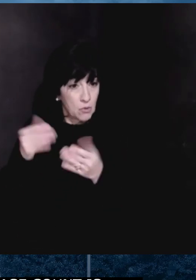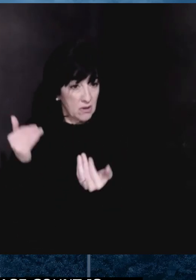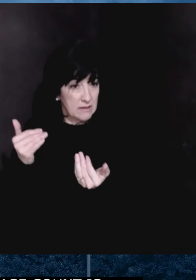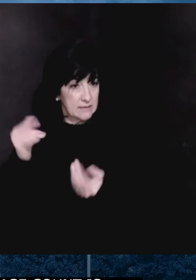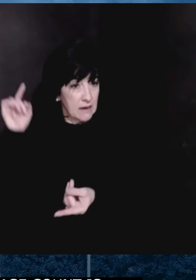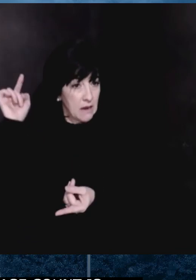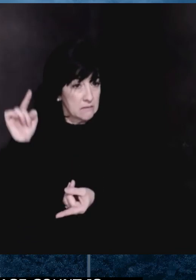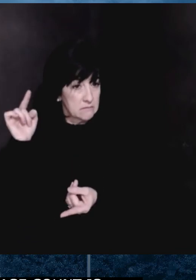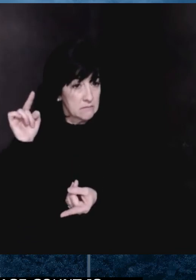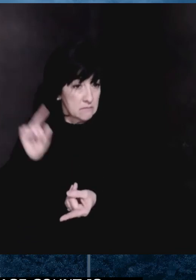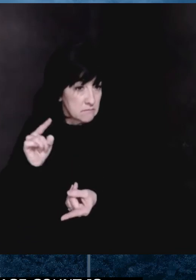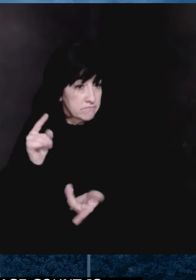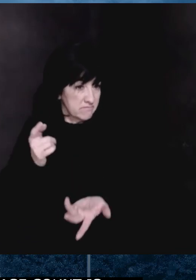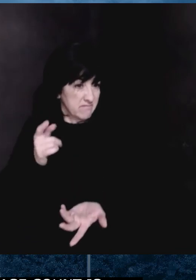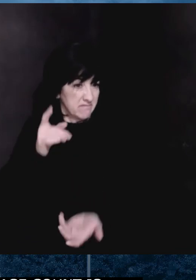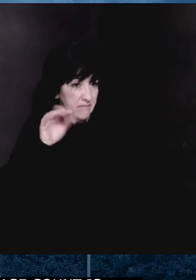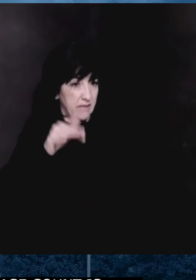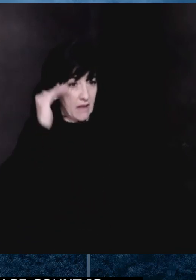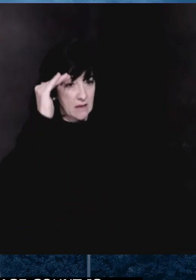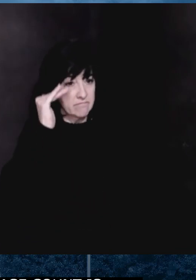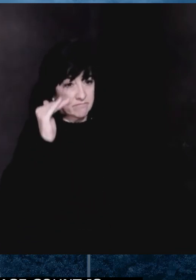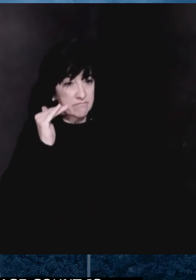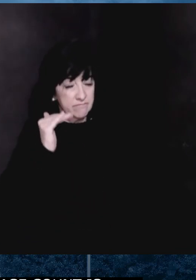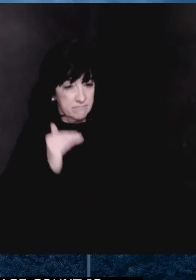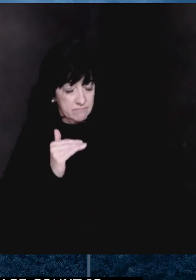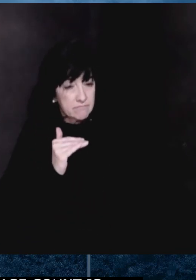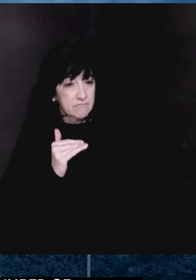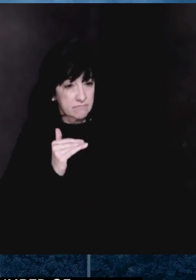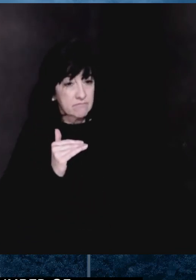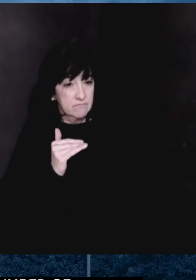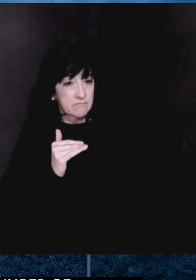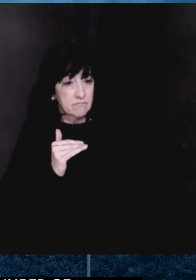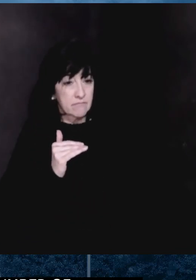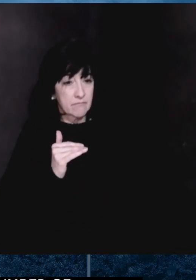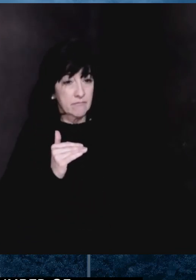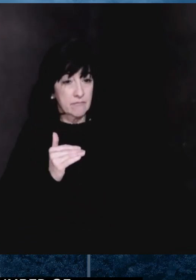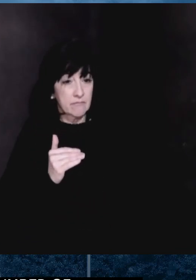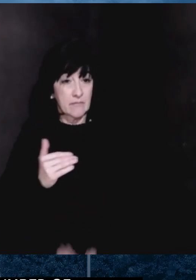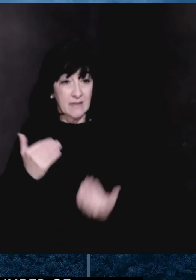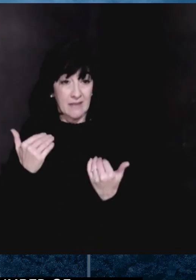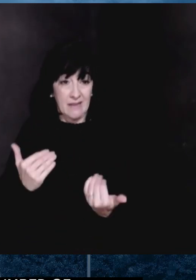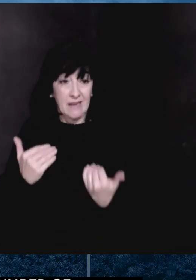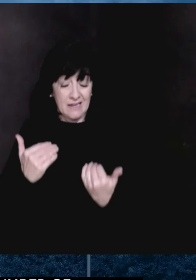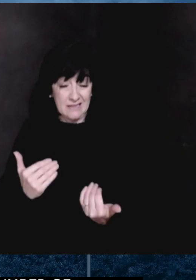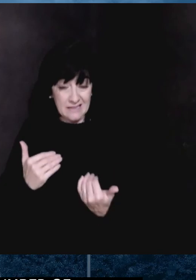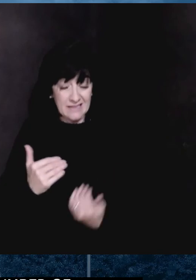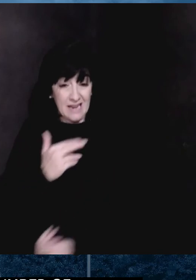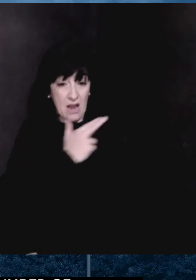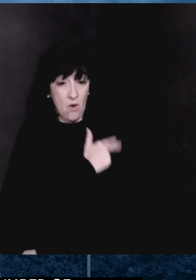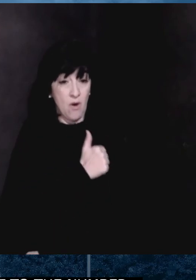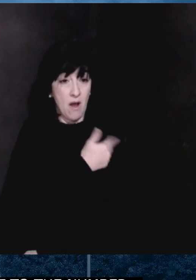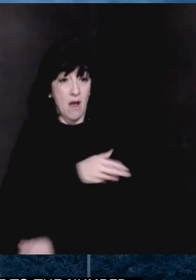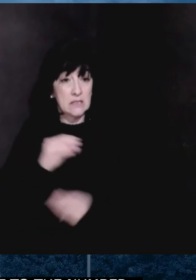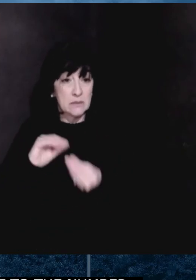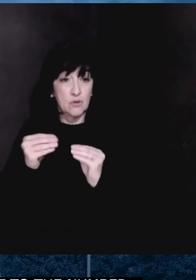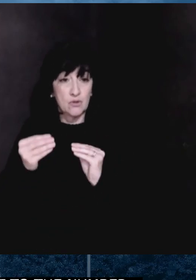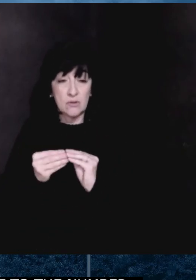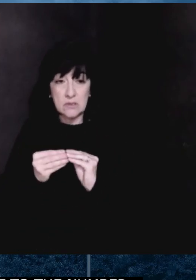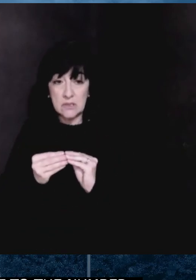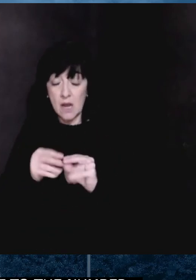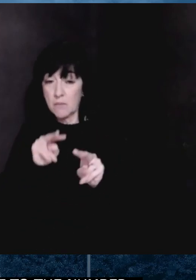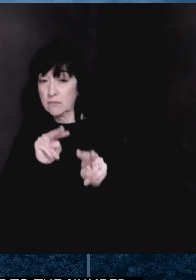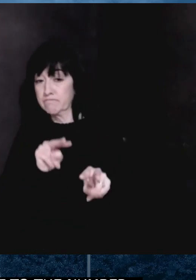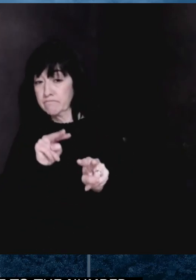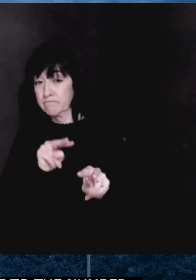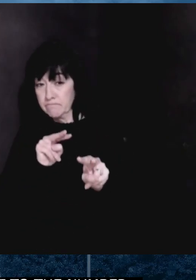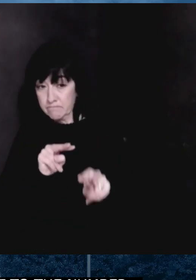we'd prefer. And hospitalization is at a very uncomfortable level as we move into New